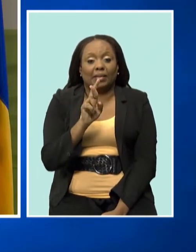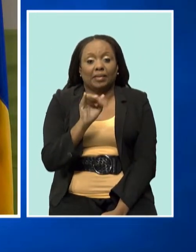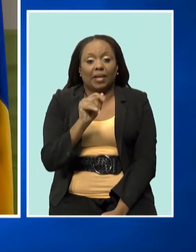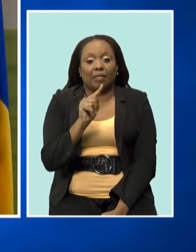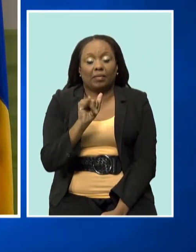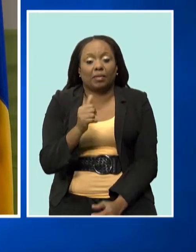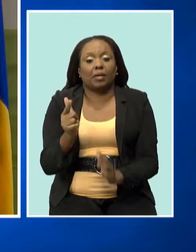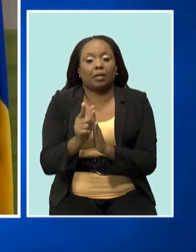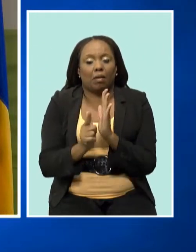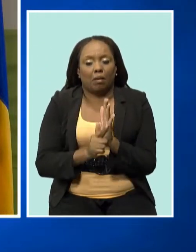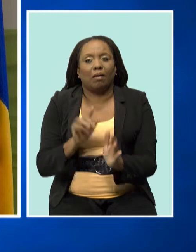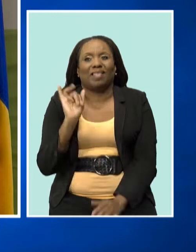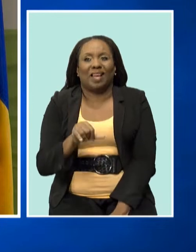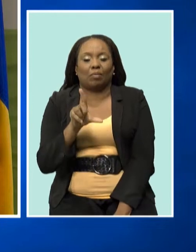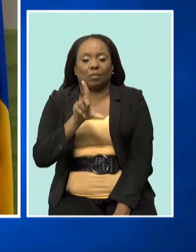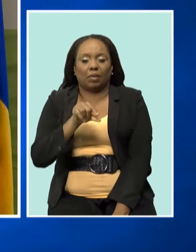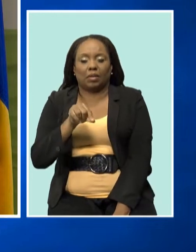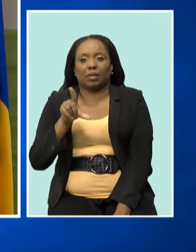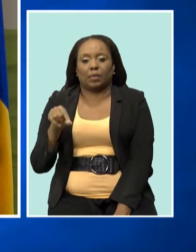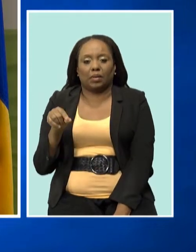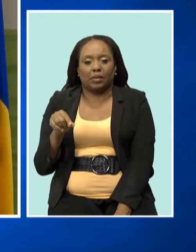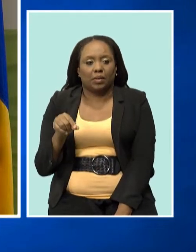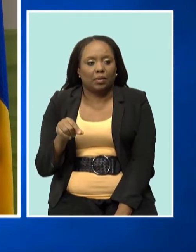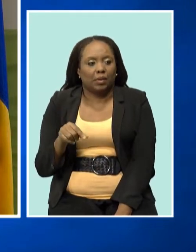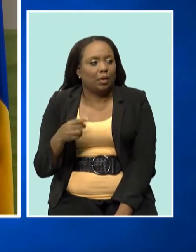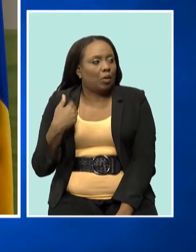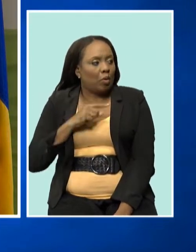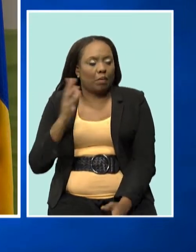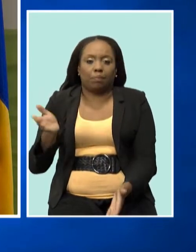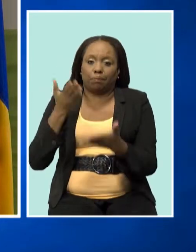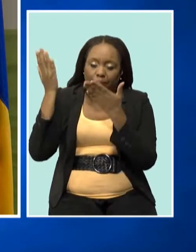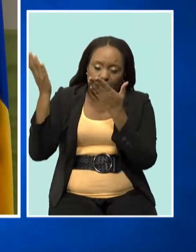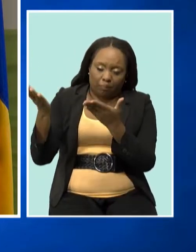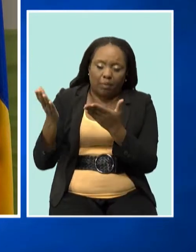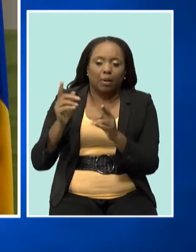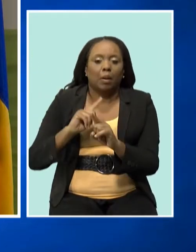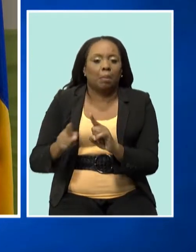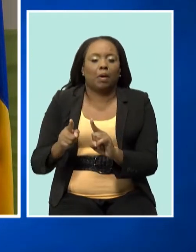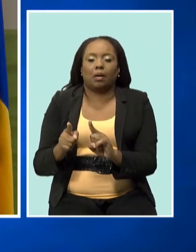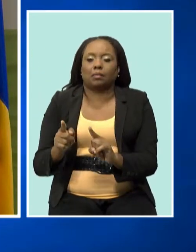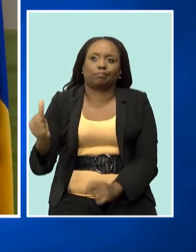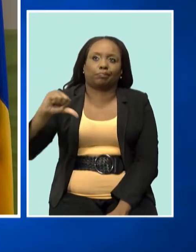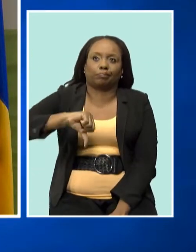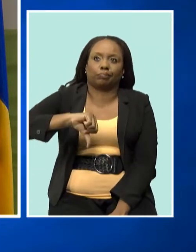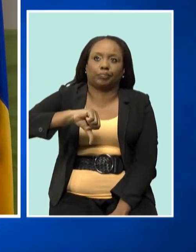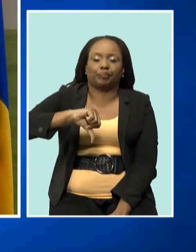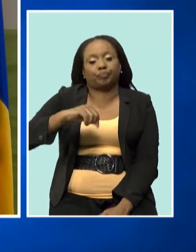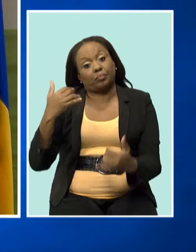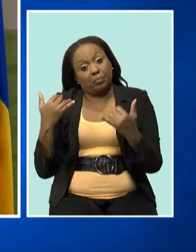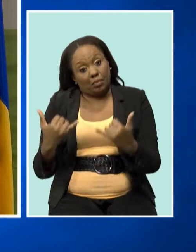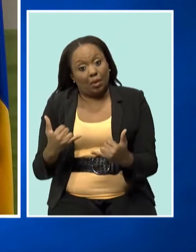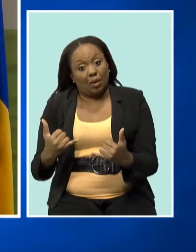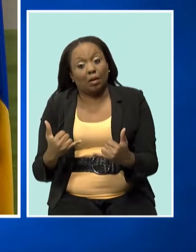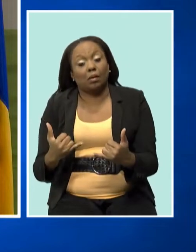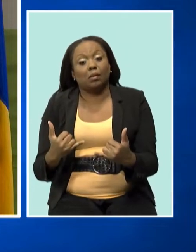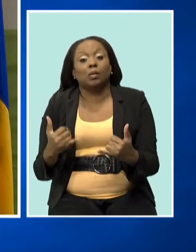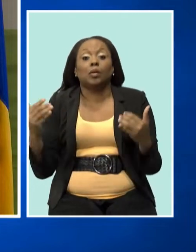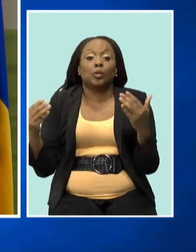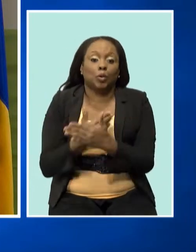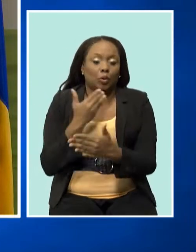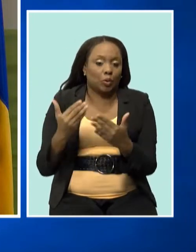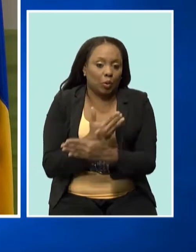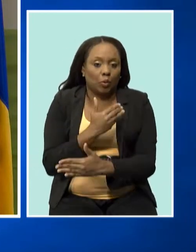any corrupt official holding public office. That promise from the Attorney General, Dale Marshall. Outlining steps being